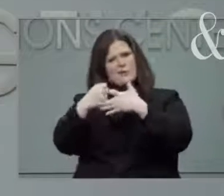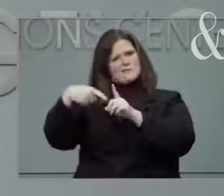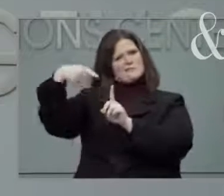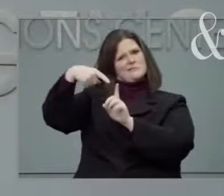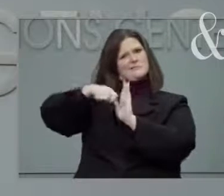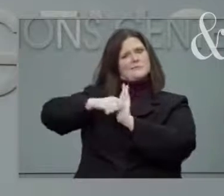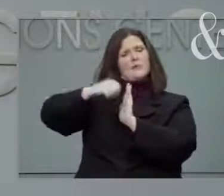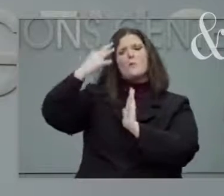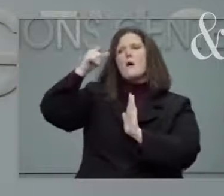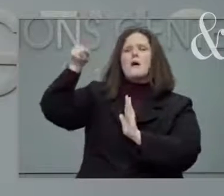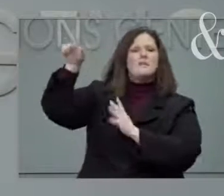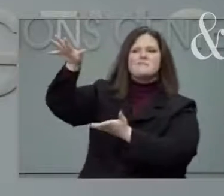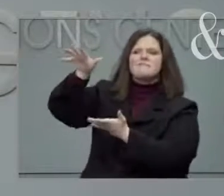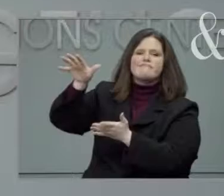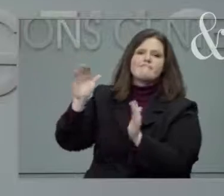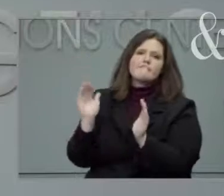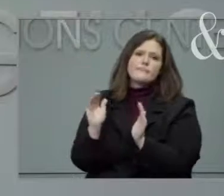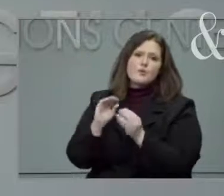Thanks.